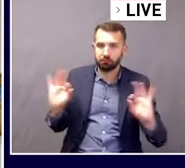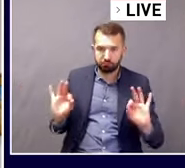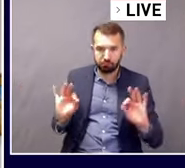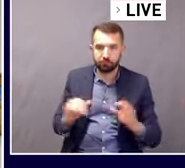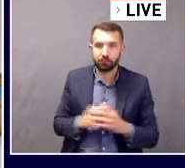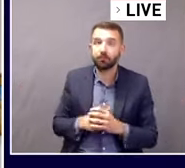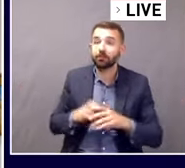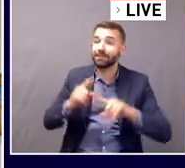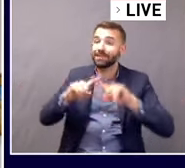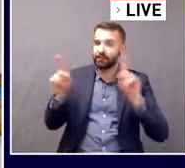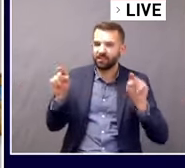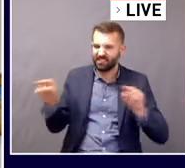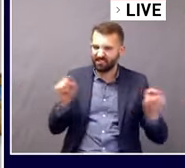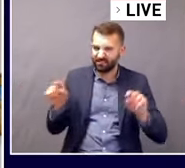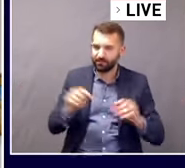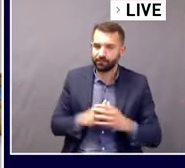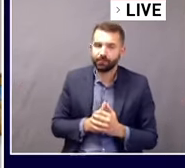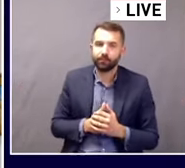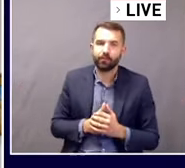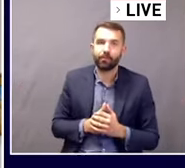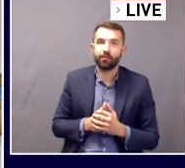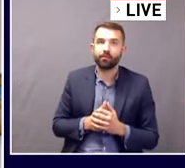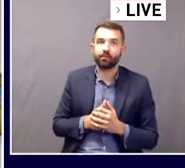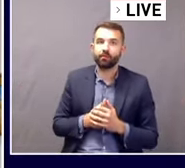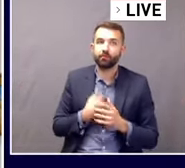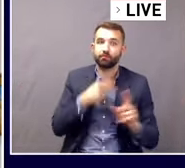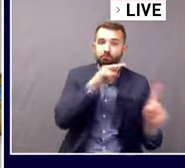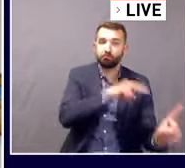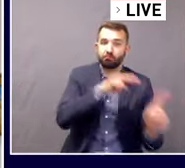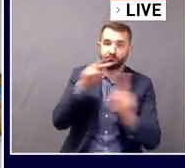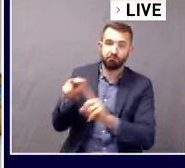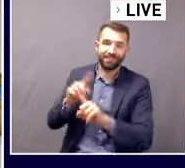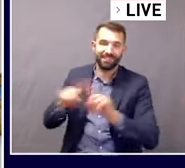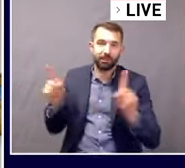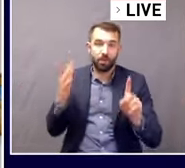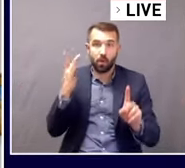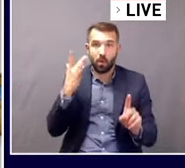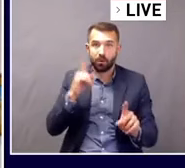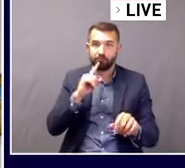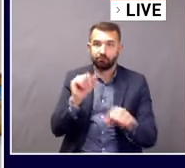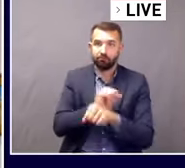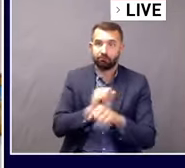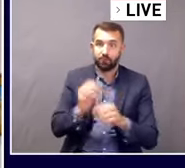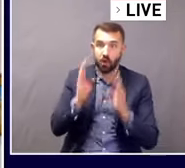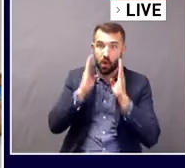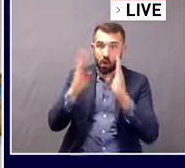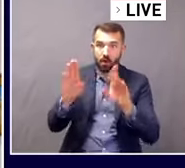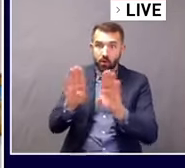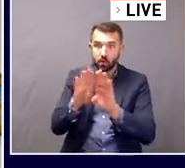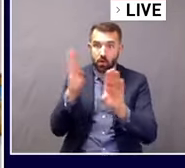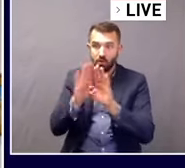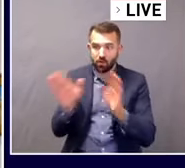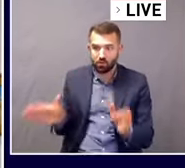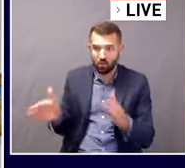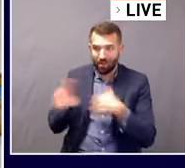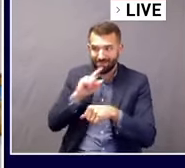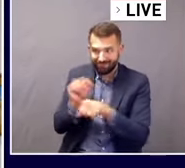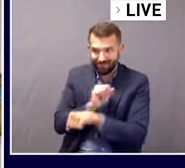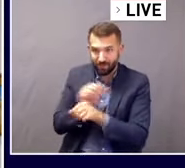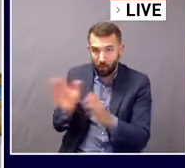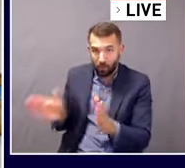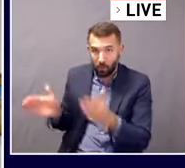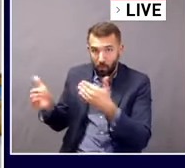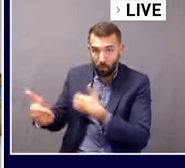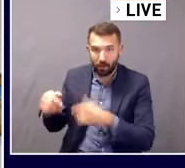from an epidemiological perspective because of that physical separation. So there is not a one-size-fits-all